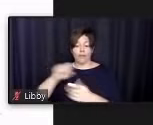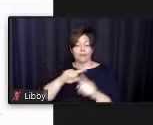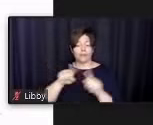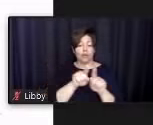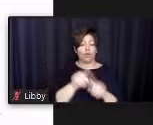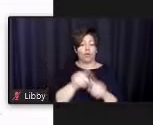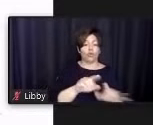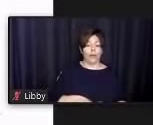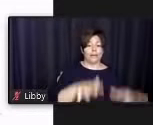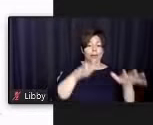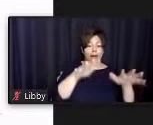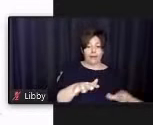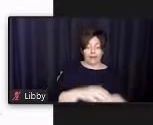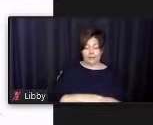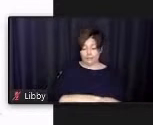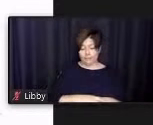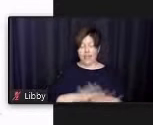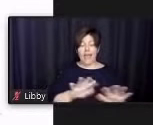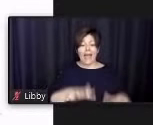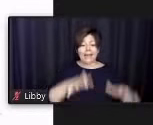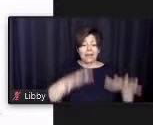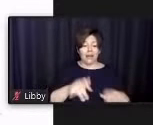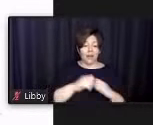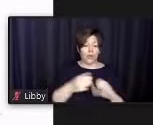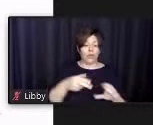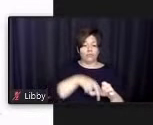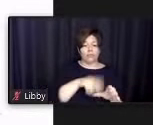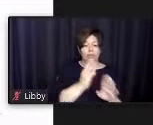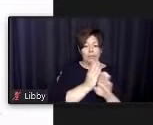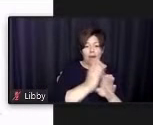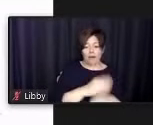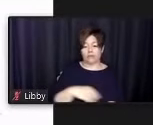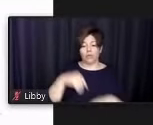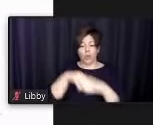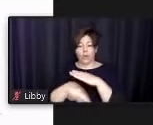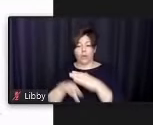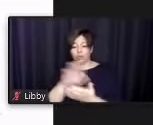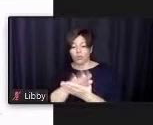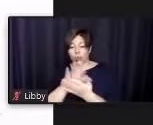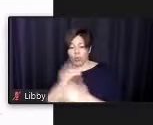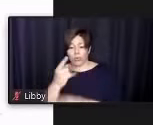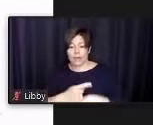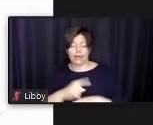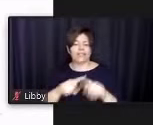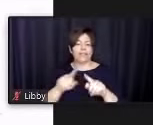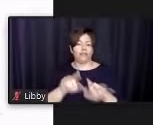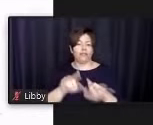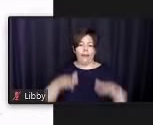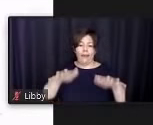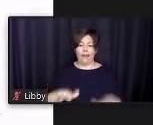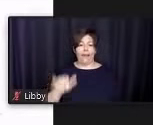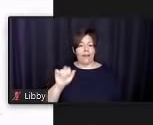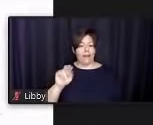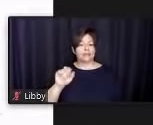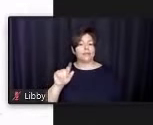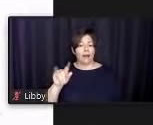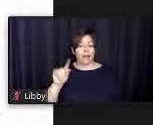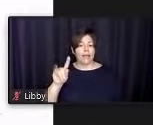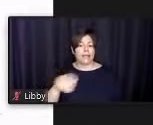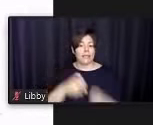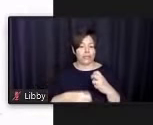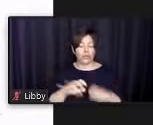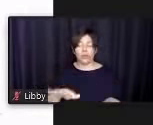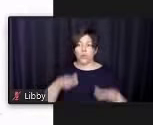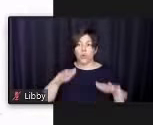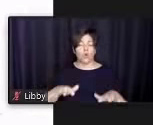bus, anxiety for just going through the school day, a variety of anxiety issues. So keep that in mind as we talk about this. Expect